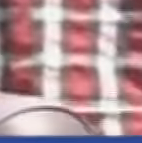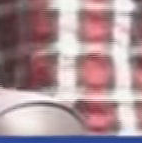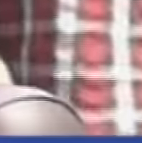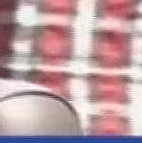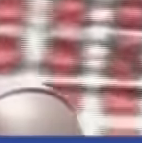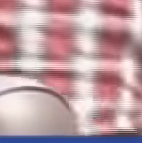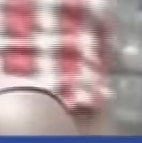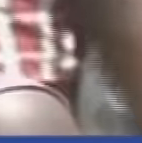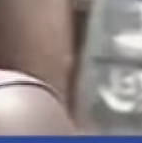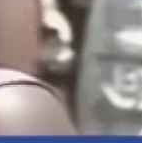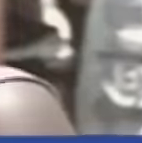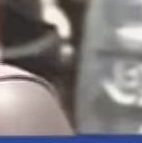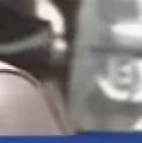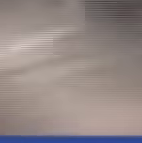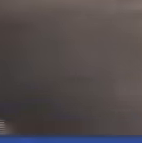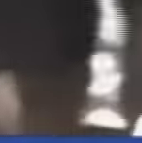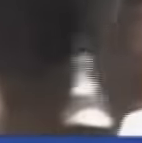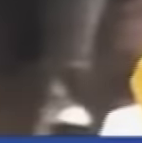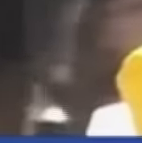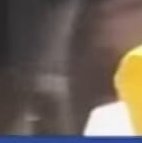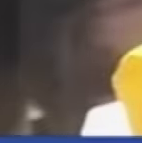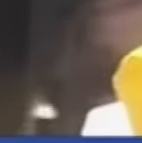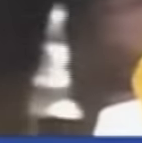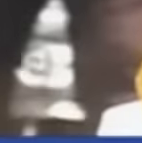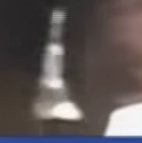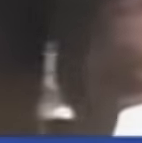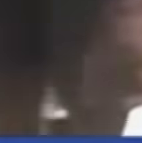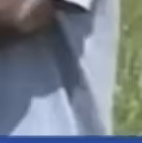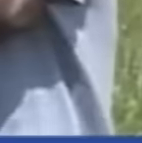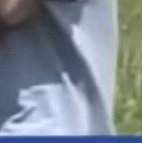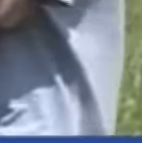I'm going to go to the hospital.